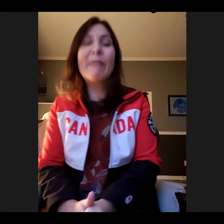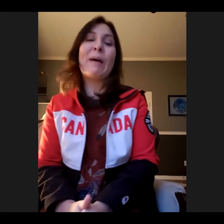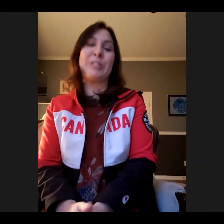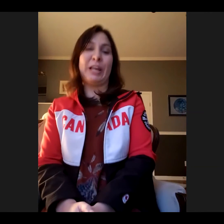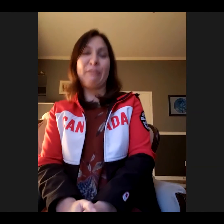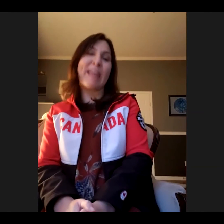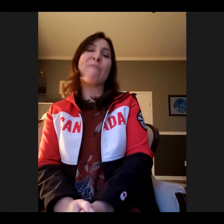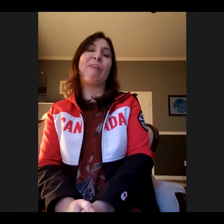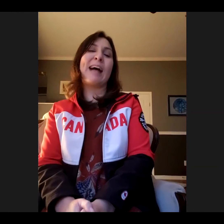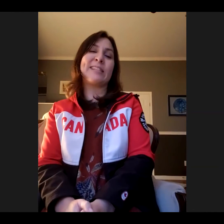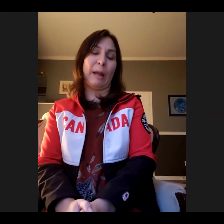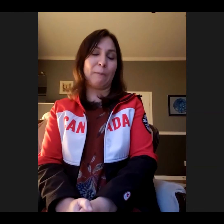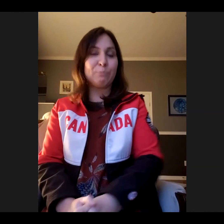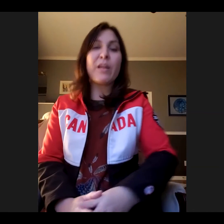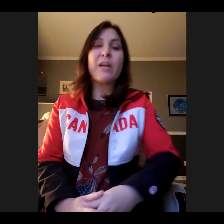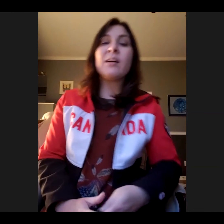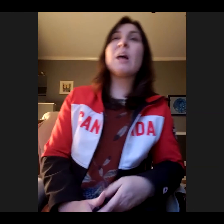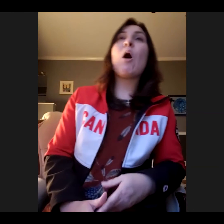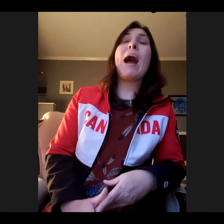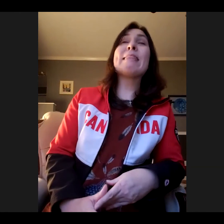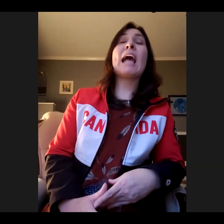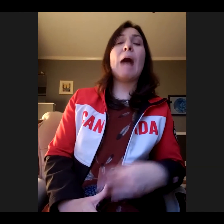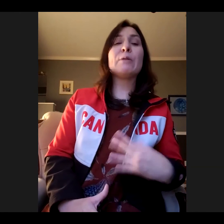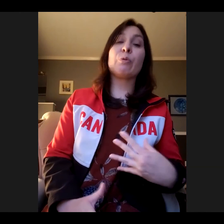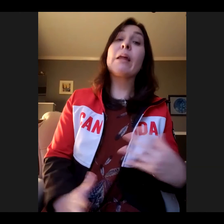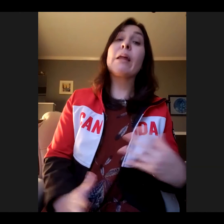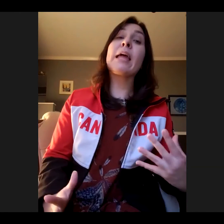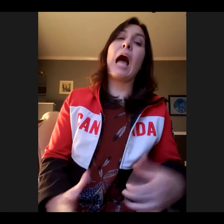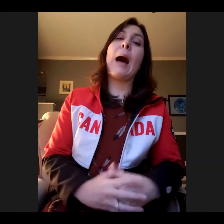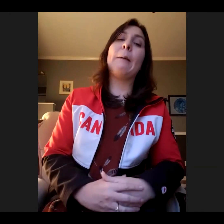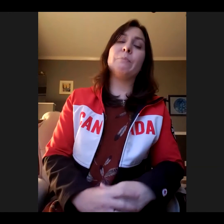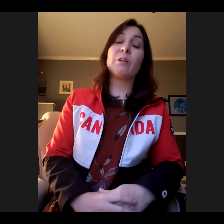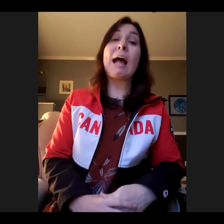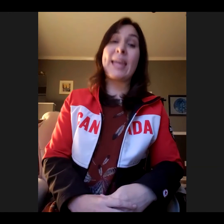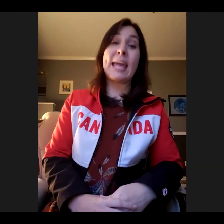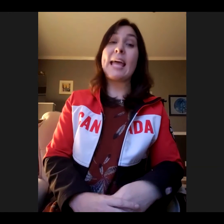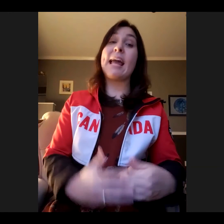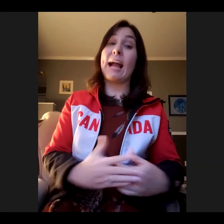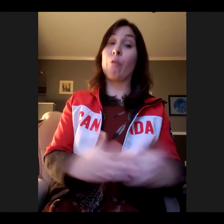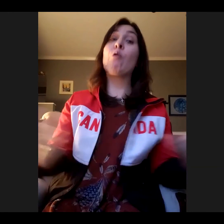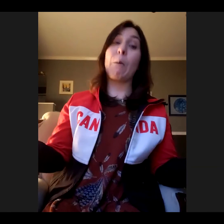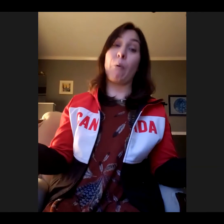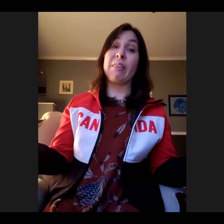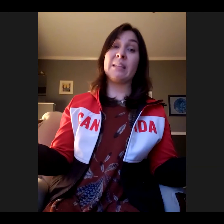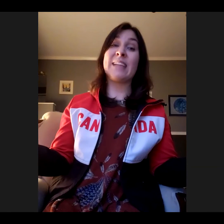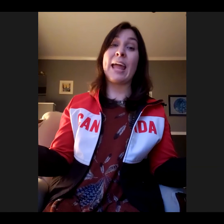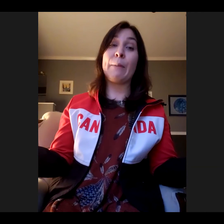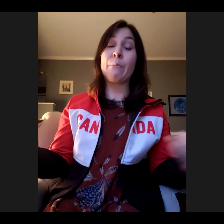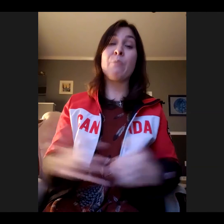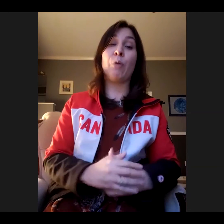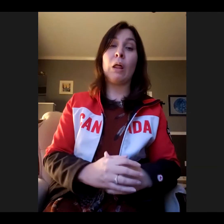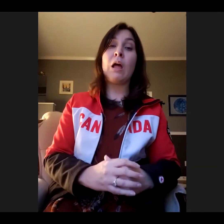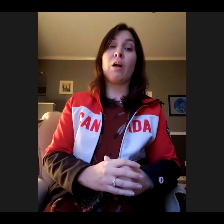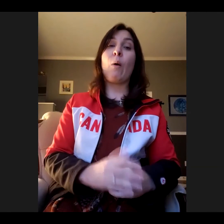good question. Thank you for asking. So I think I was really lucky in that I grew up with the same